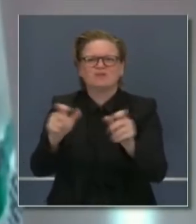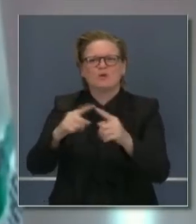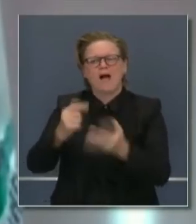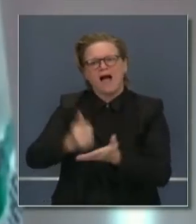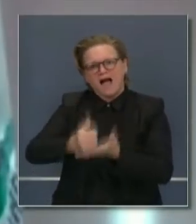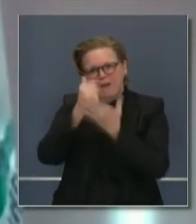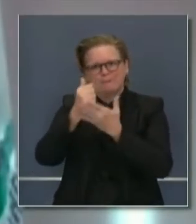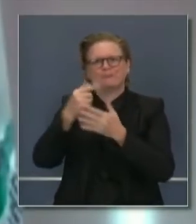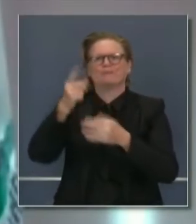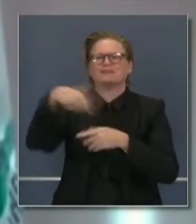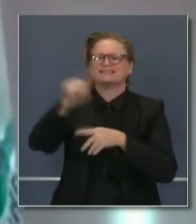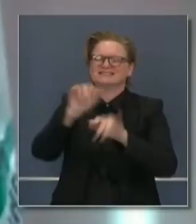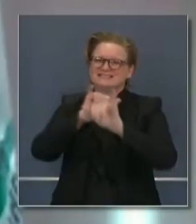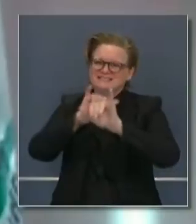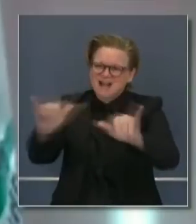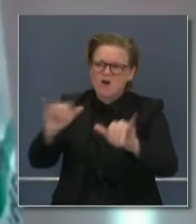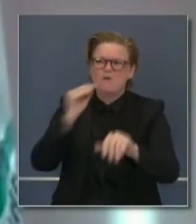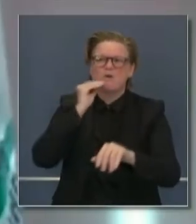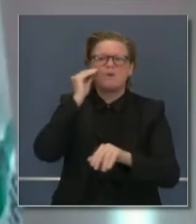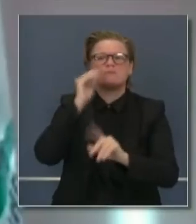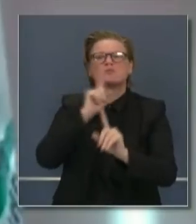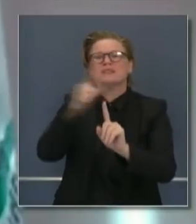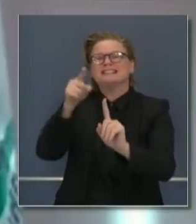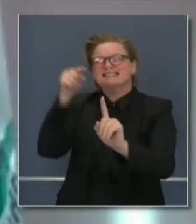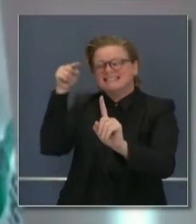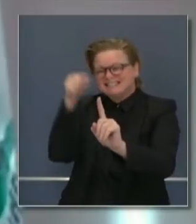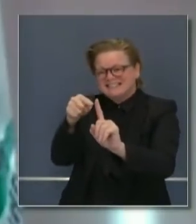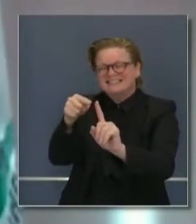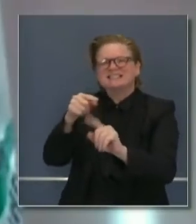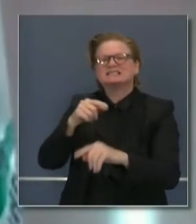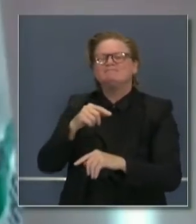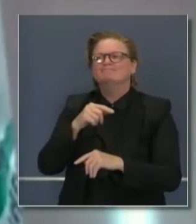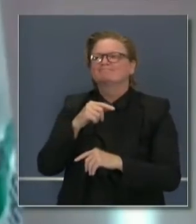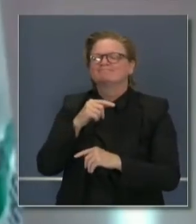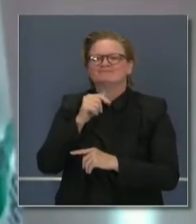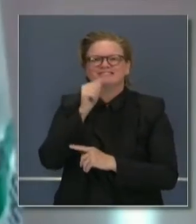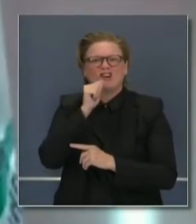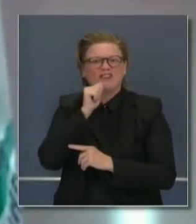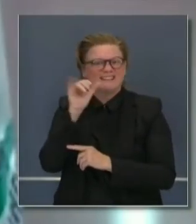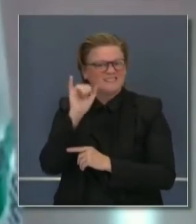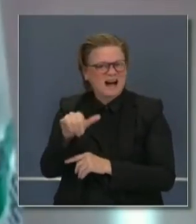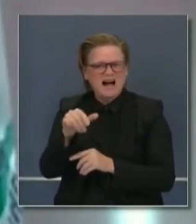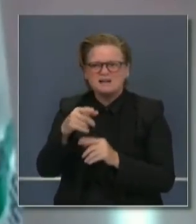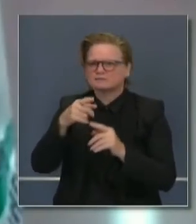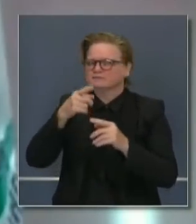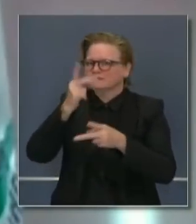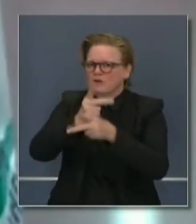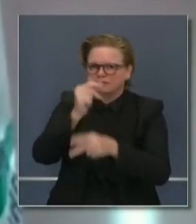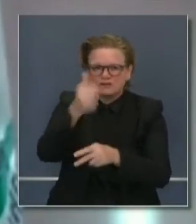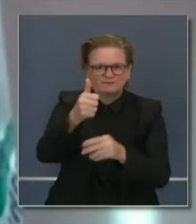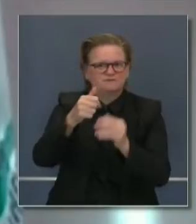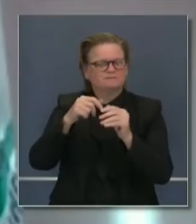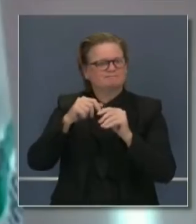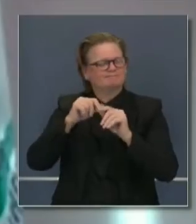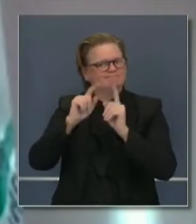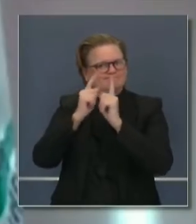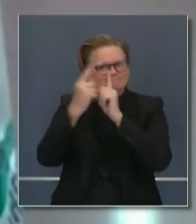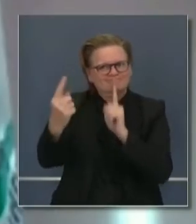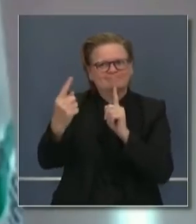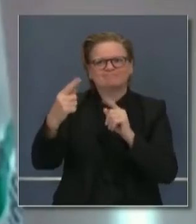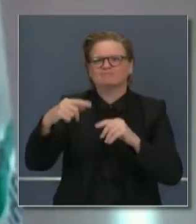are the tools that we've seen be effective, and we trust, especially given the state of hospitals and where we are, that Californians